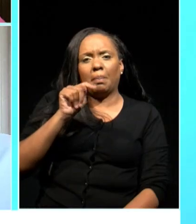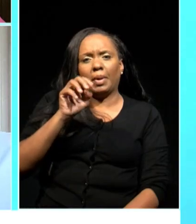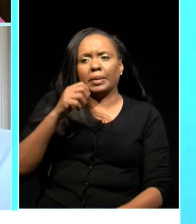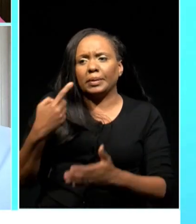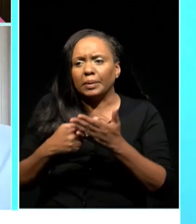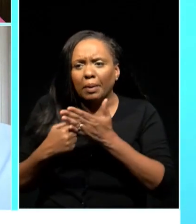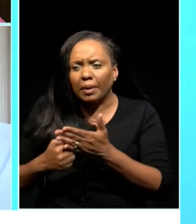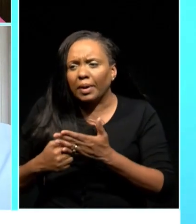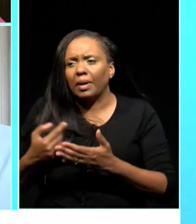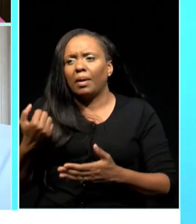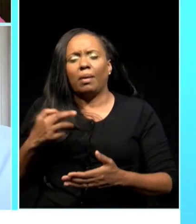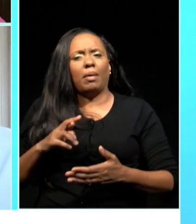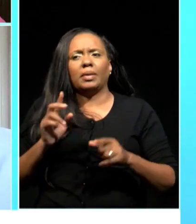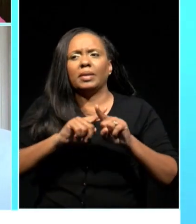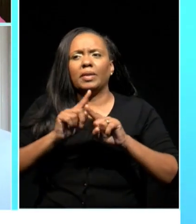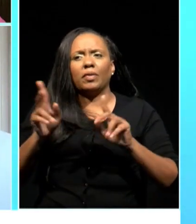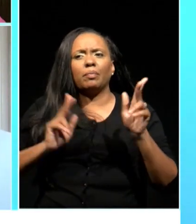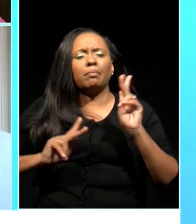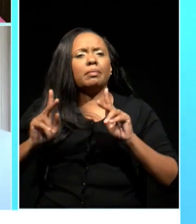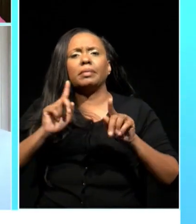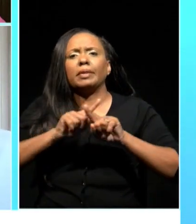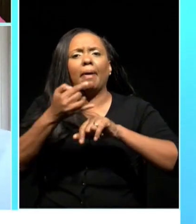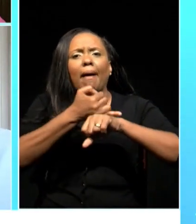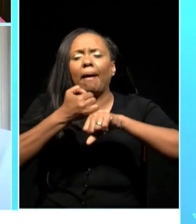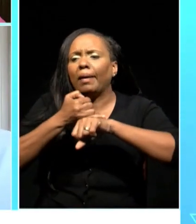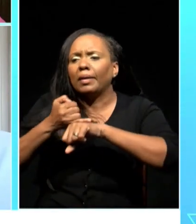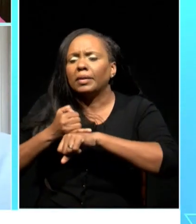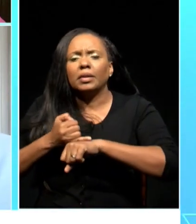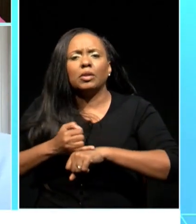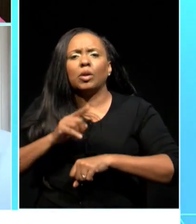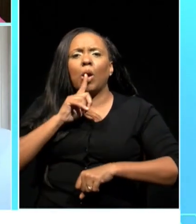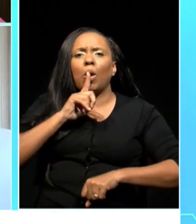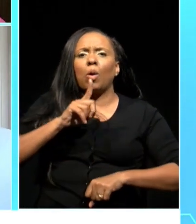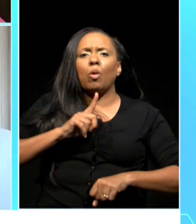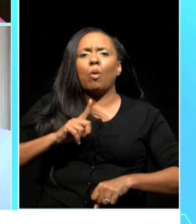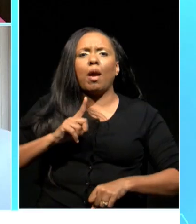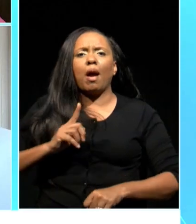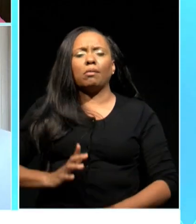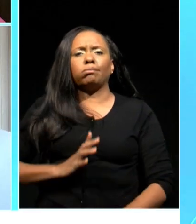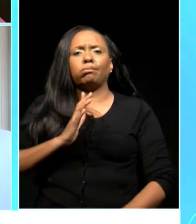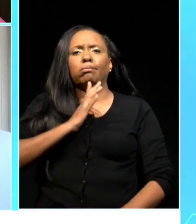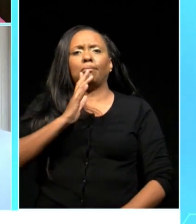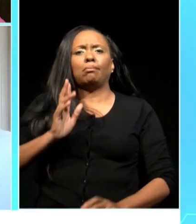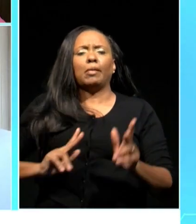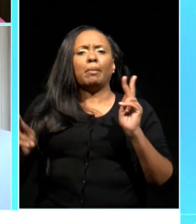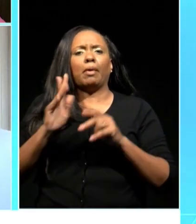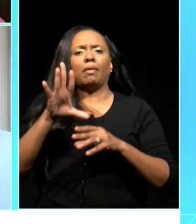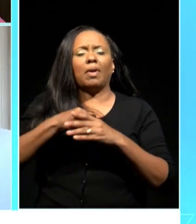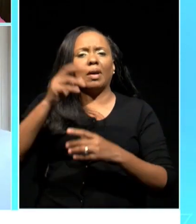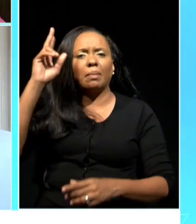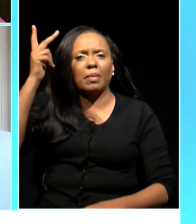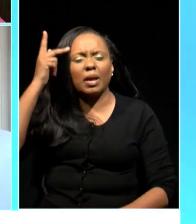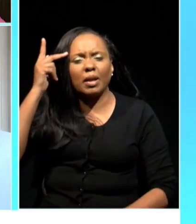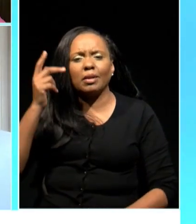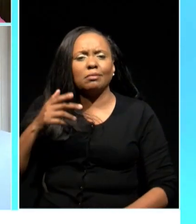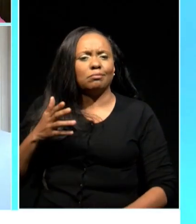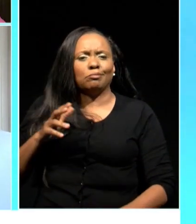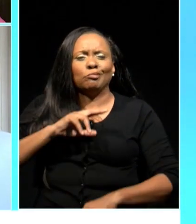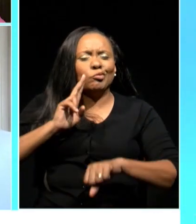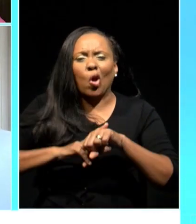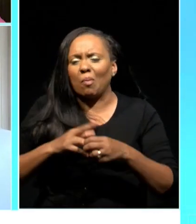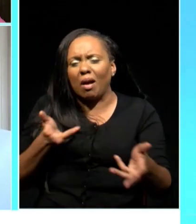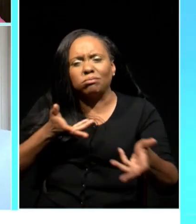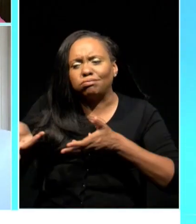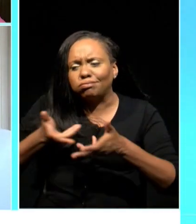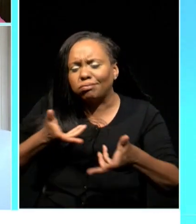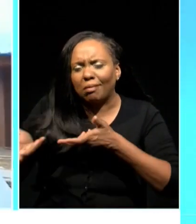this generation do? So we have to get back to that to help to actually implement that